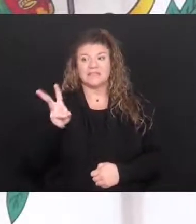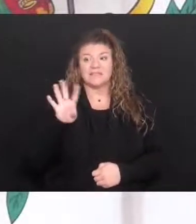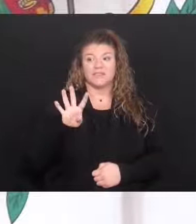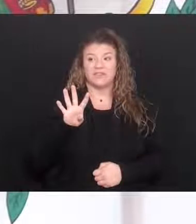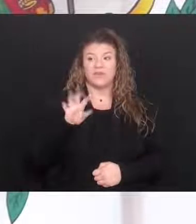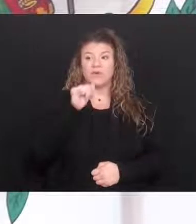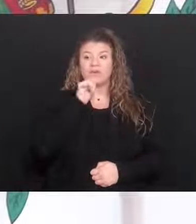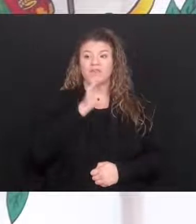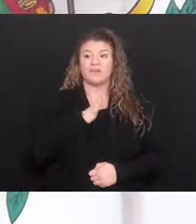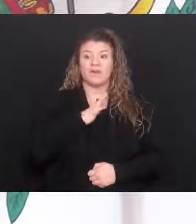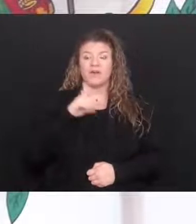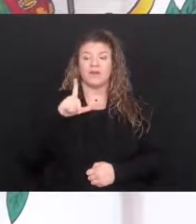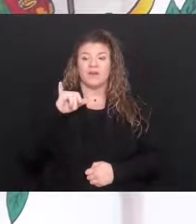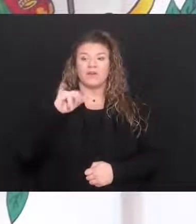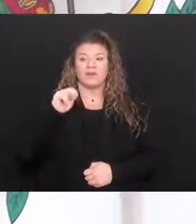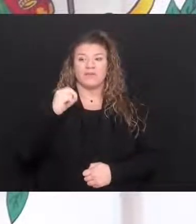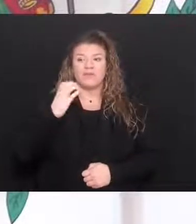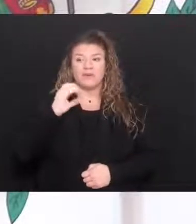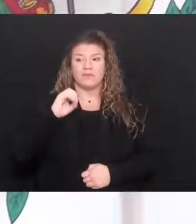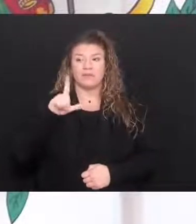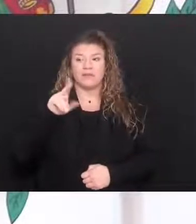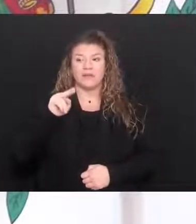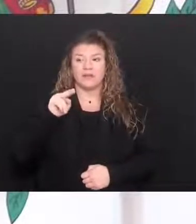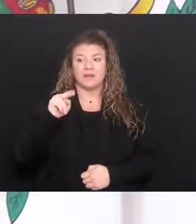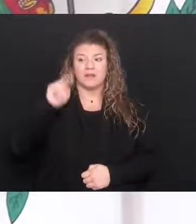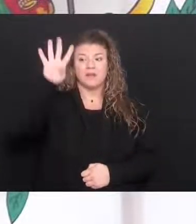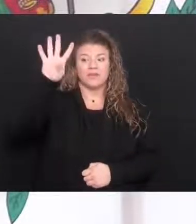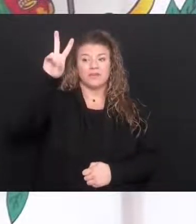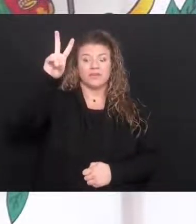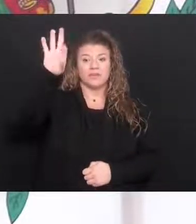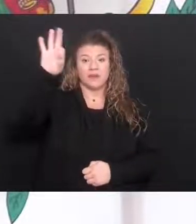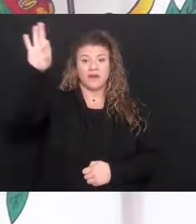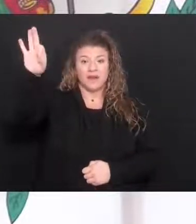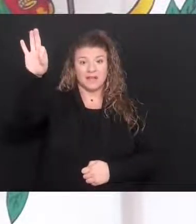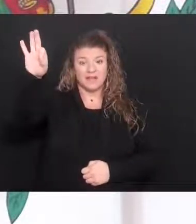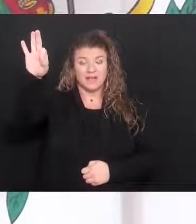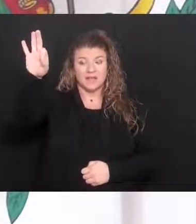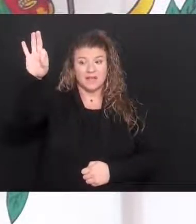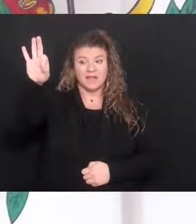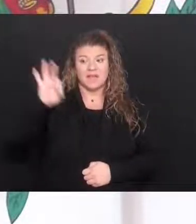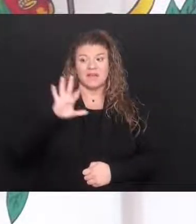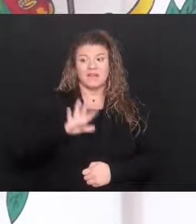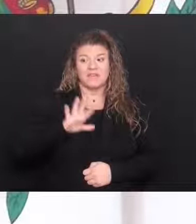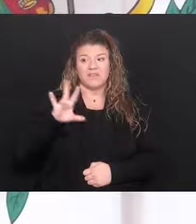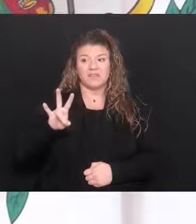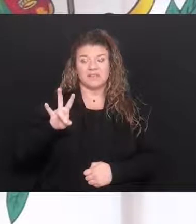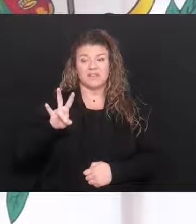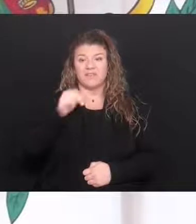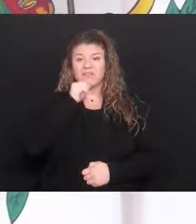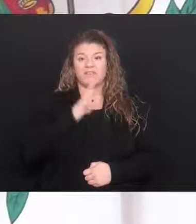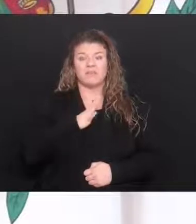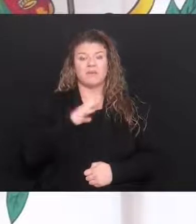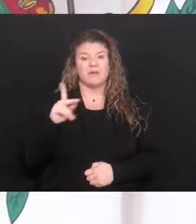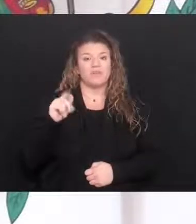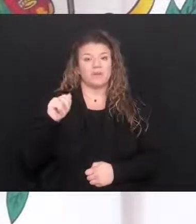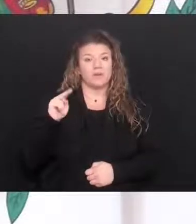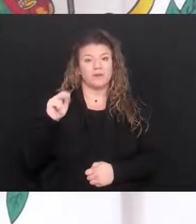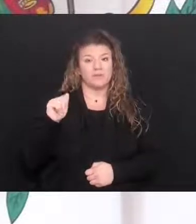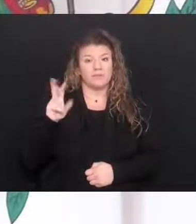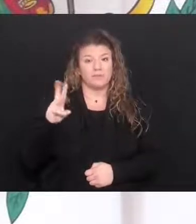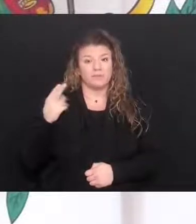64-year-old female from Lincoln County. The 4,299th death, a 57-year-old female from Kanawha